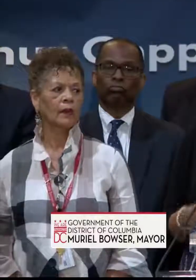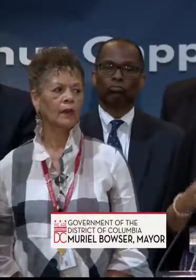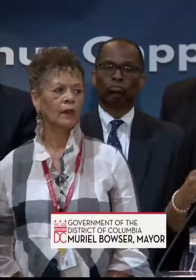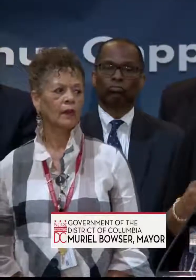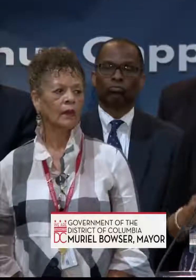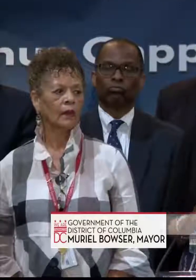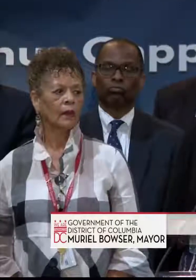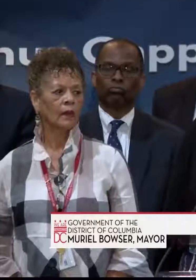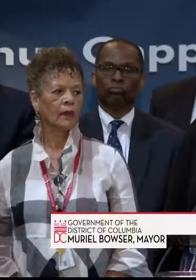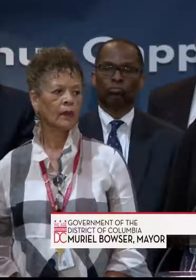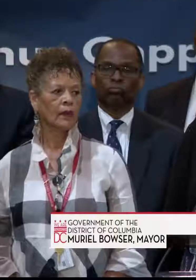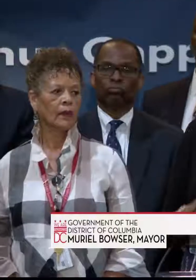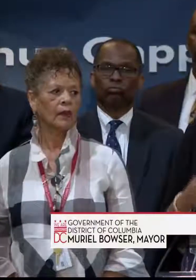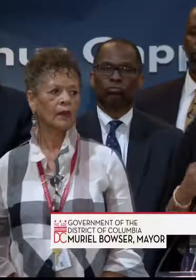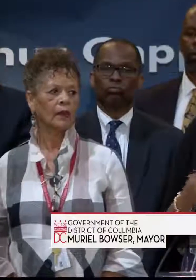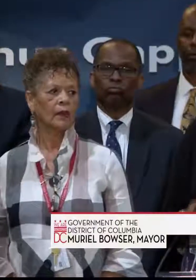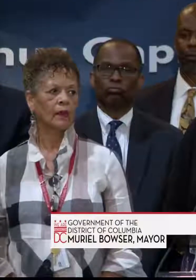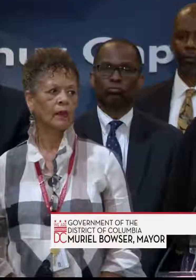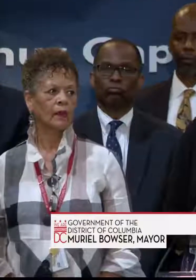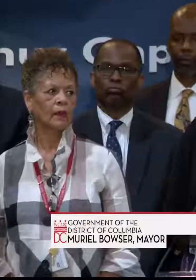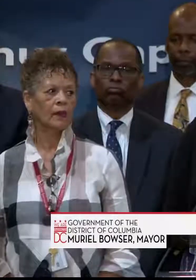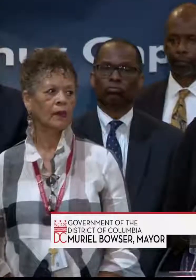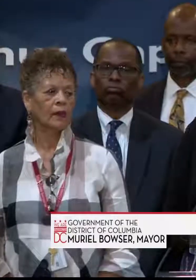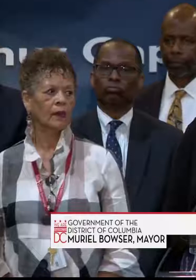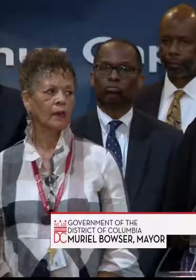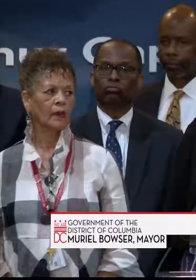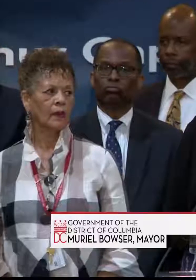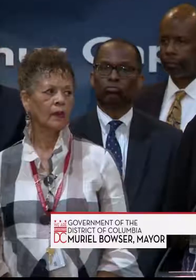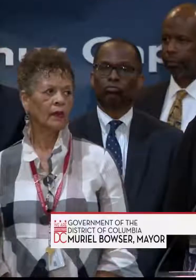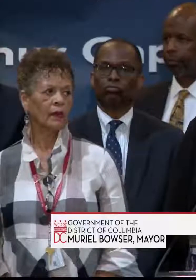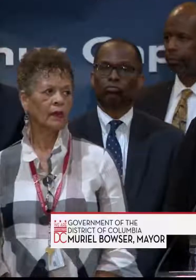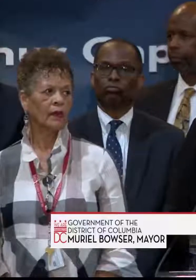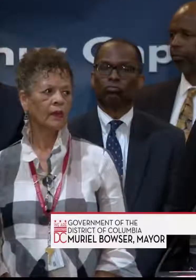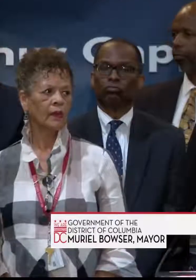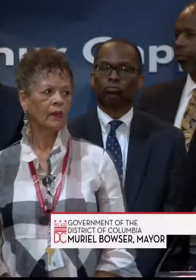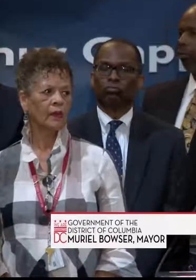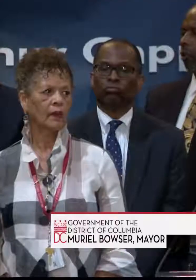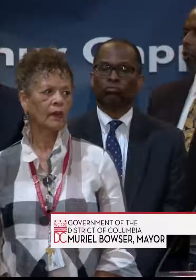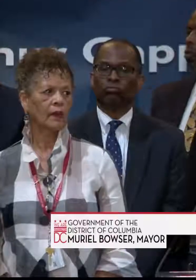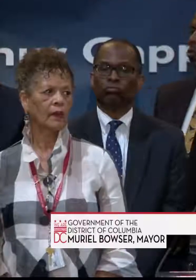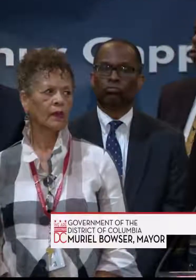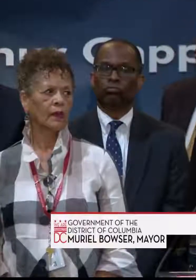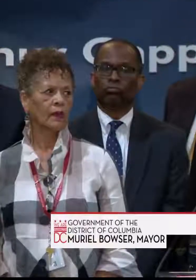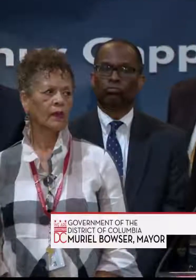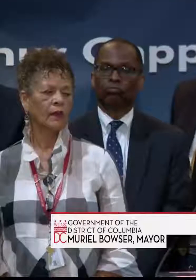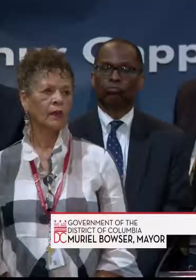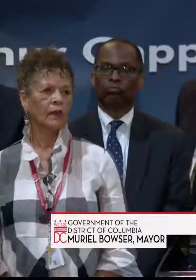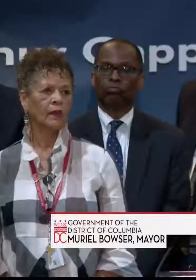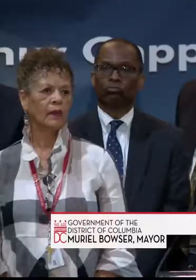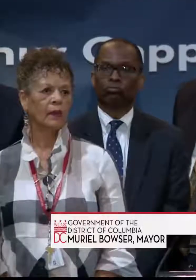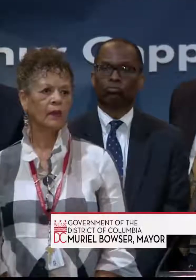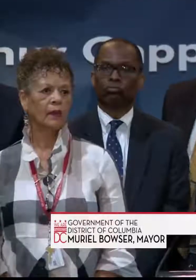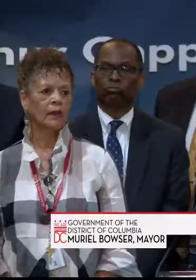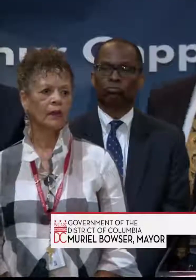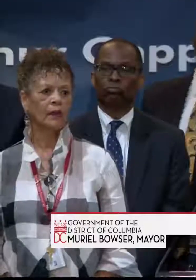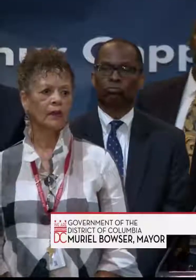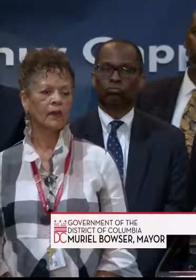case management, 911, or your primary care doctor to get the services that you